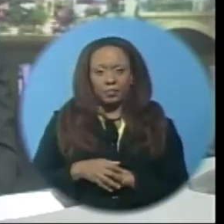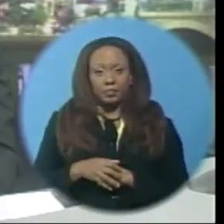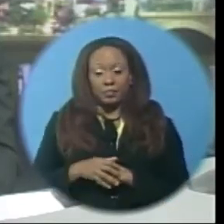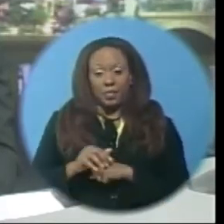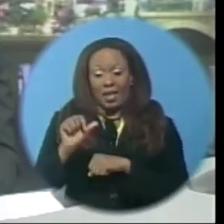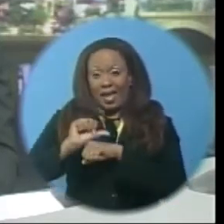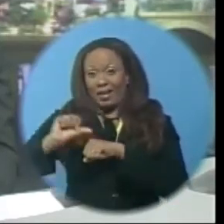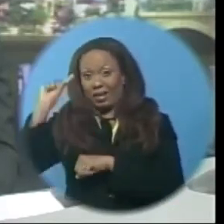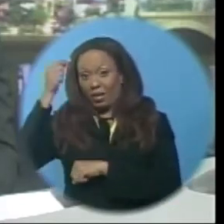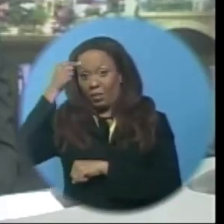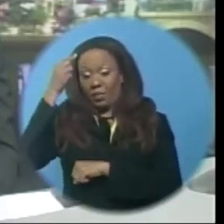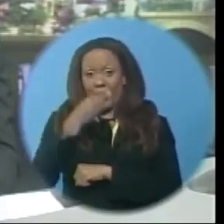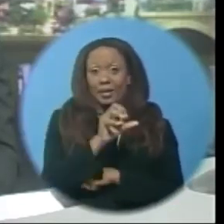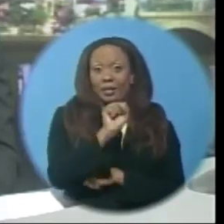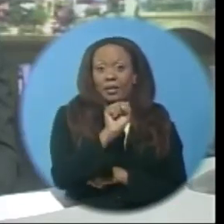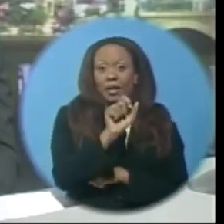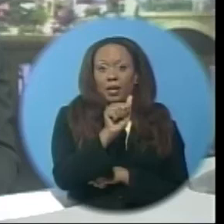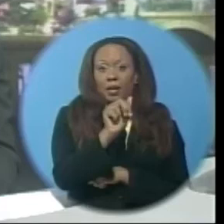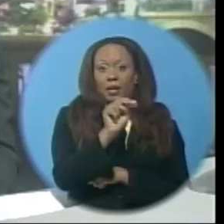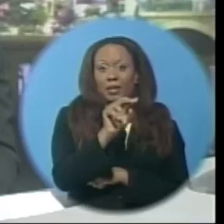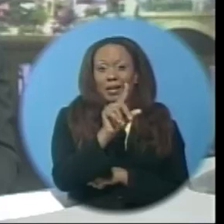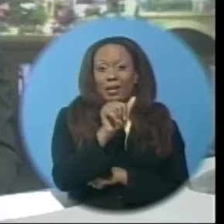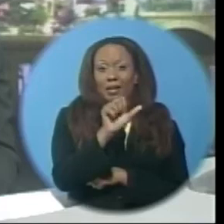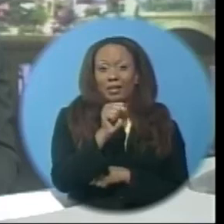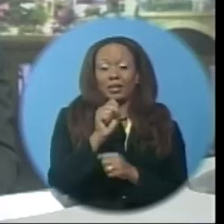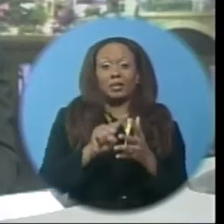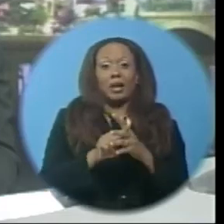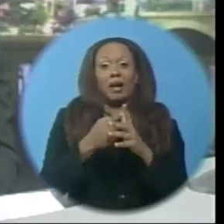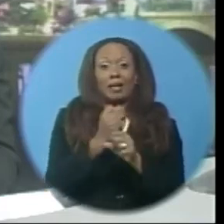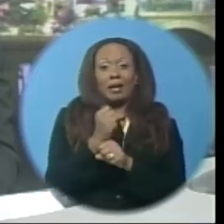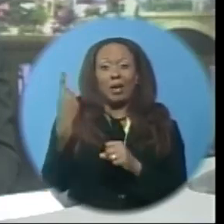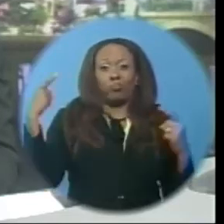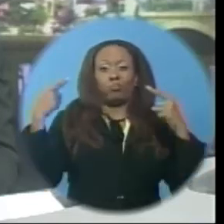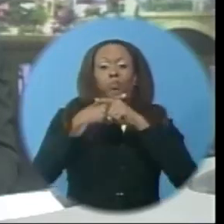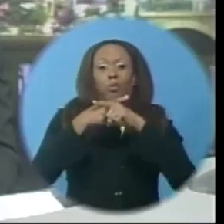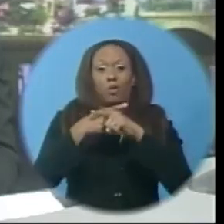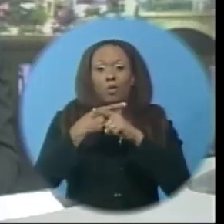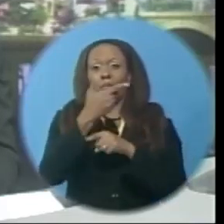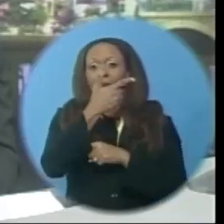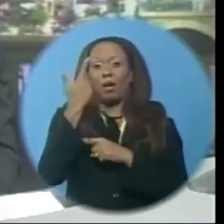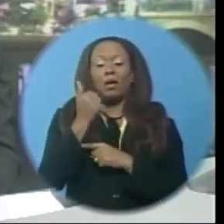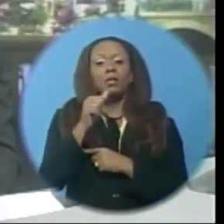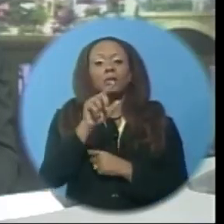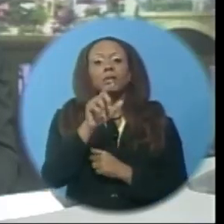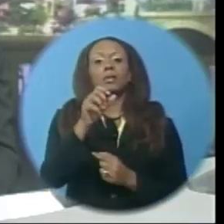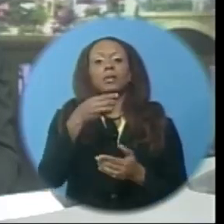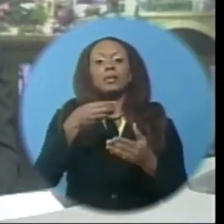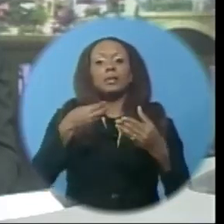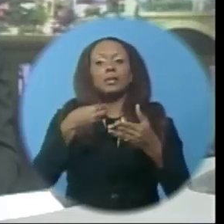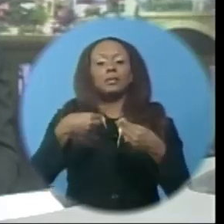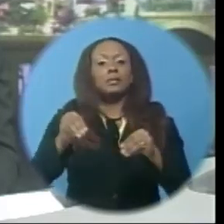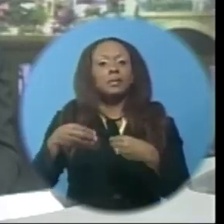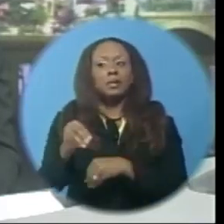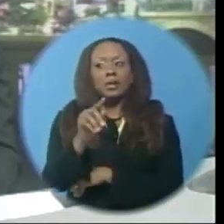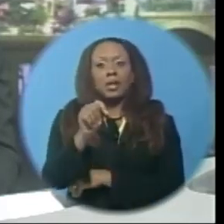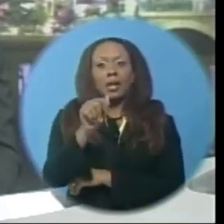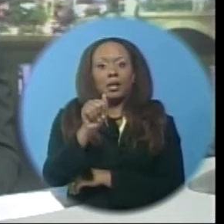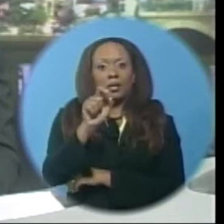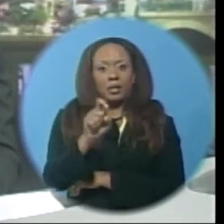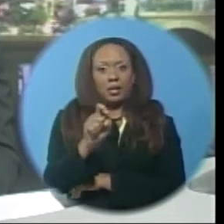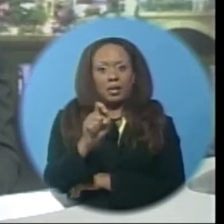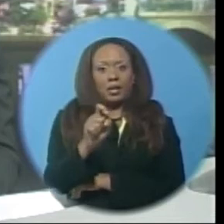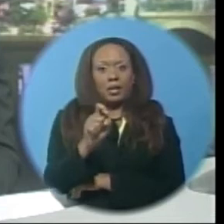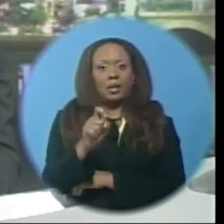government and Sandals began last year when the two were engaged in a public exchange over its retention of sales tax income